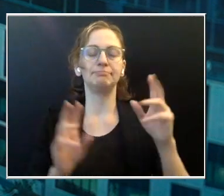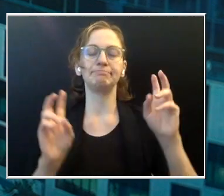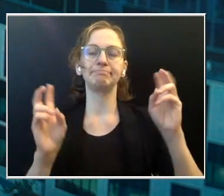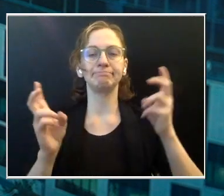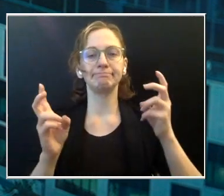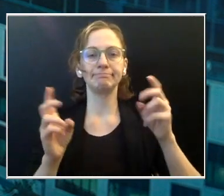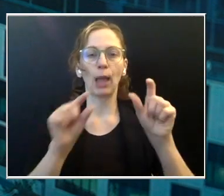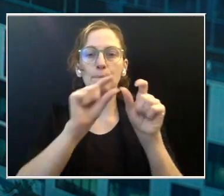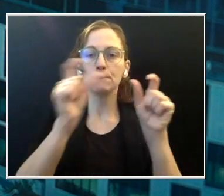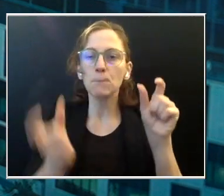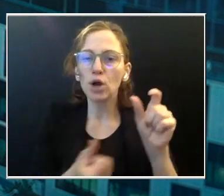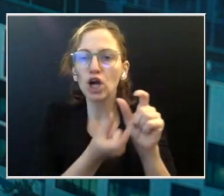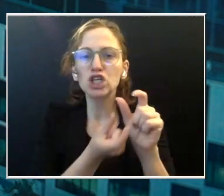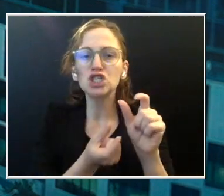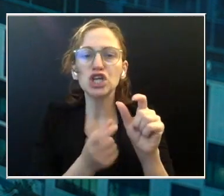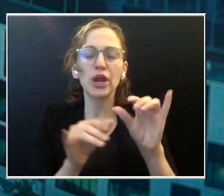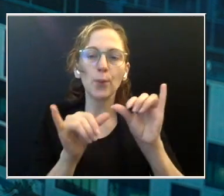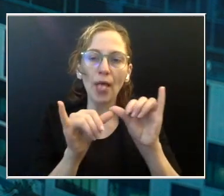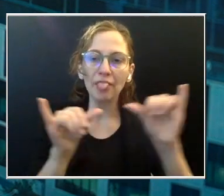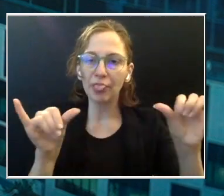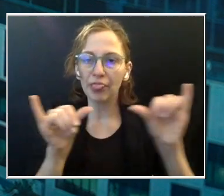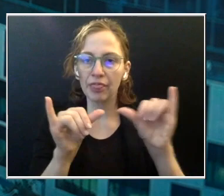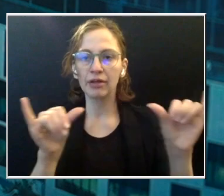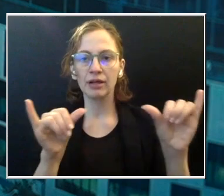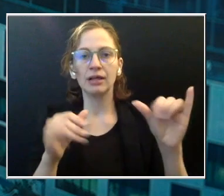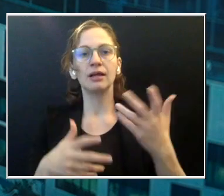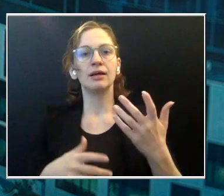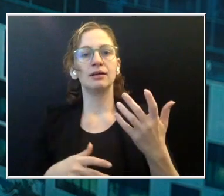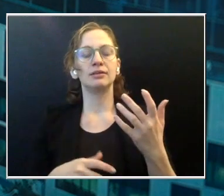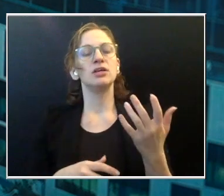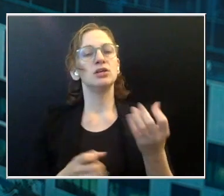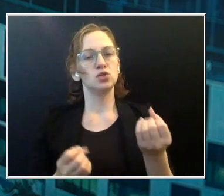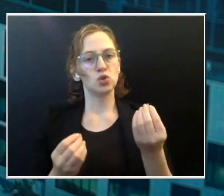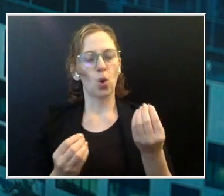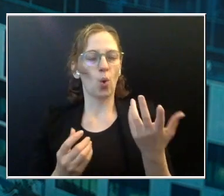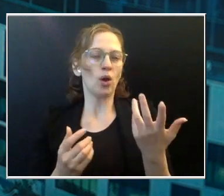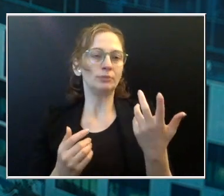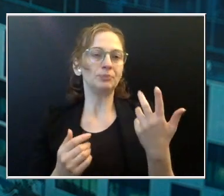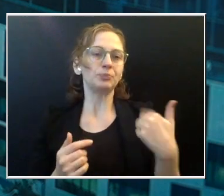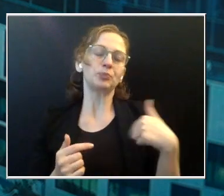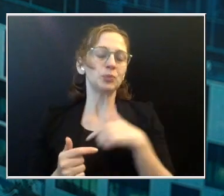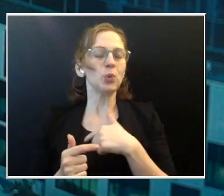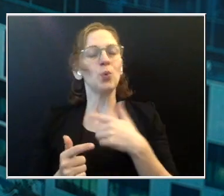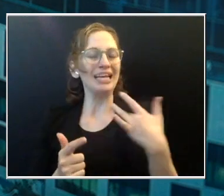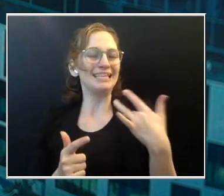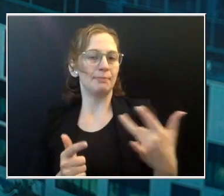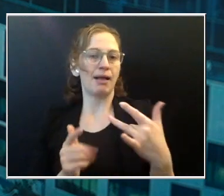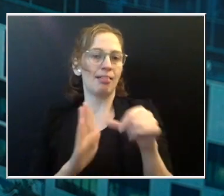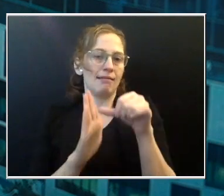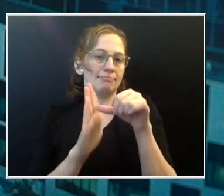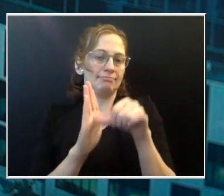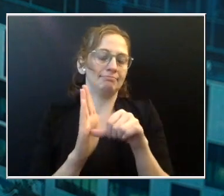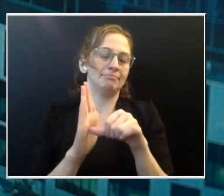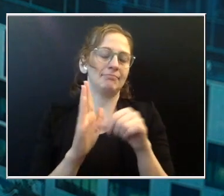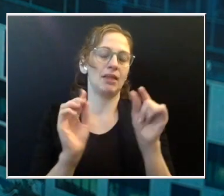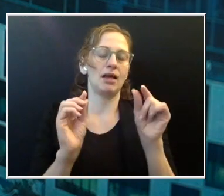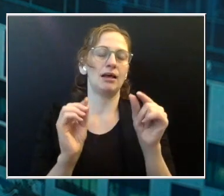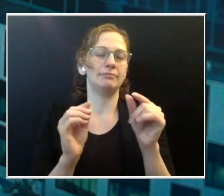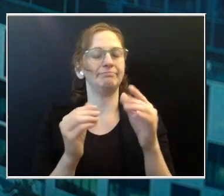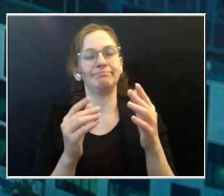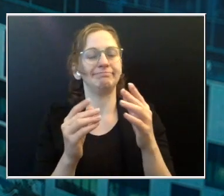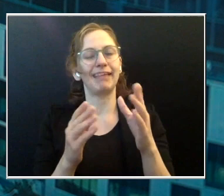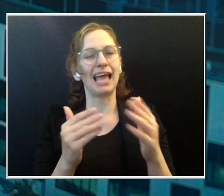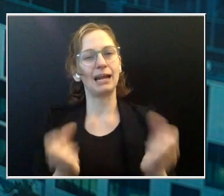normal appearing tissue around the edge of the cancer that makes sure it's safe from a recurrence standpoint. Sarcomas are ones that require multiple